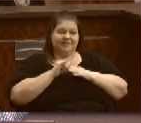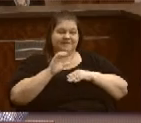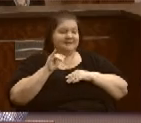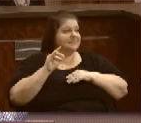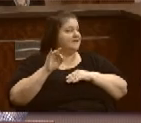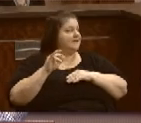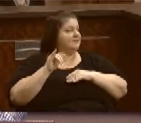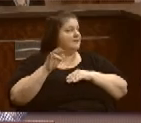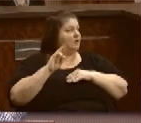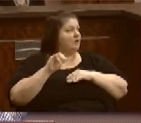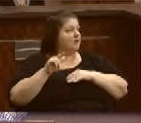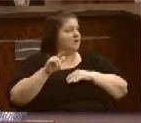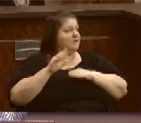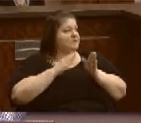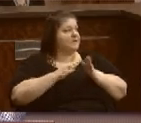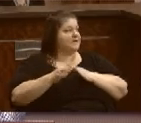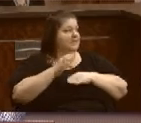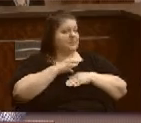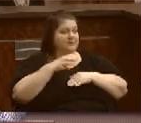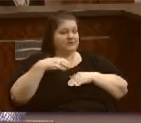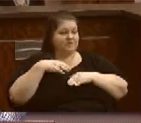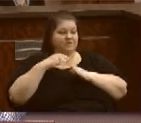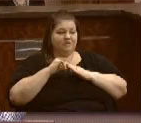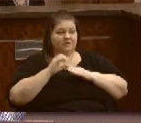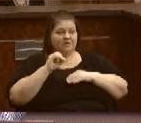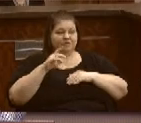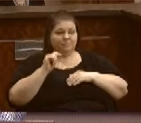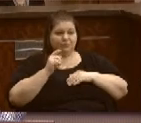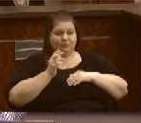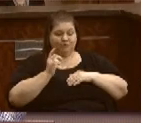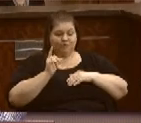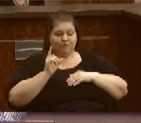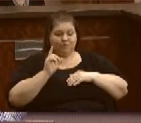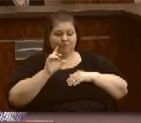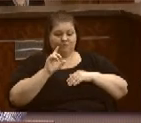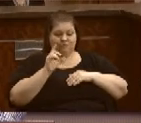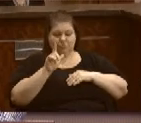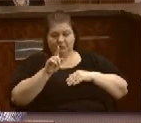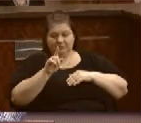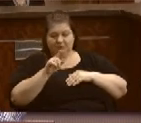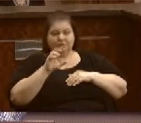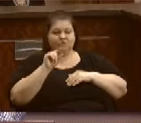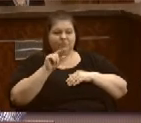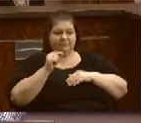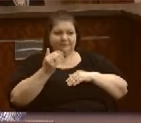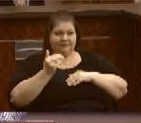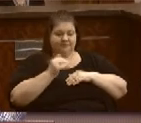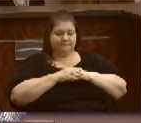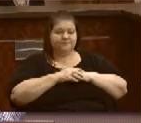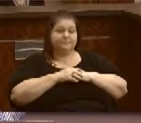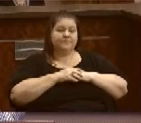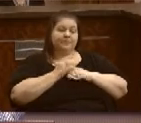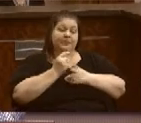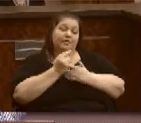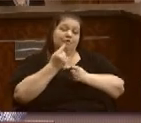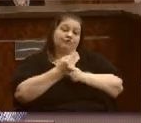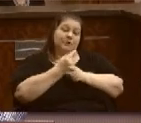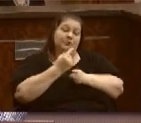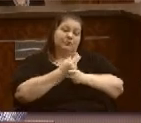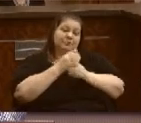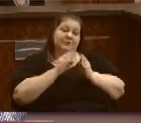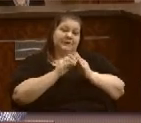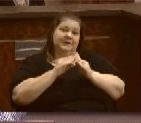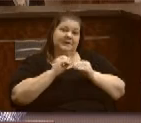Commission to the Mayor and City Council dated October 21st, 2015, reads as follows. At the regular meeting of the City of Laurel